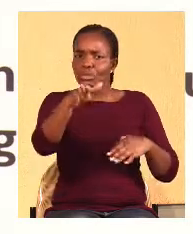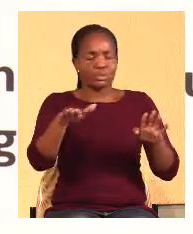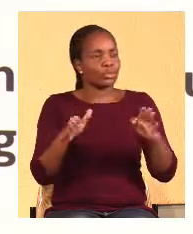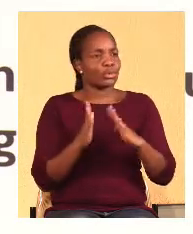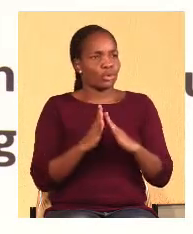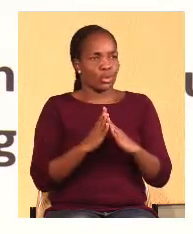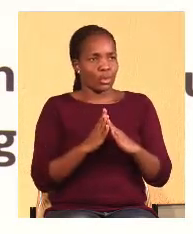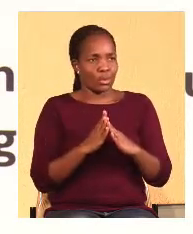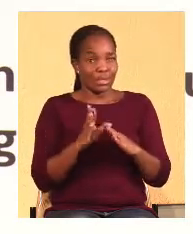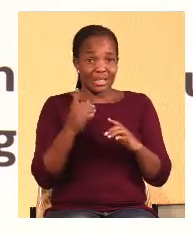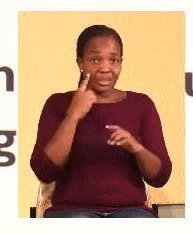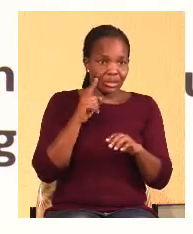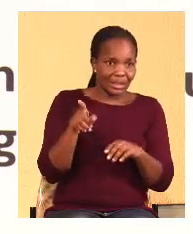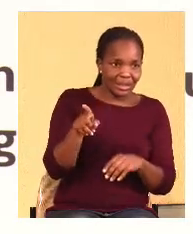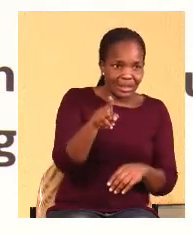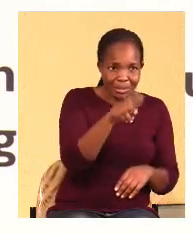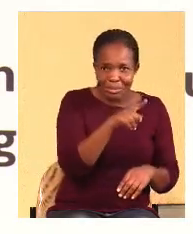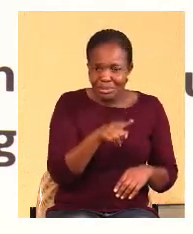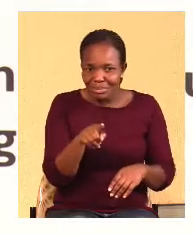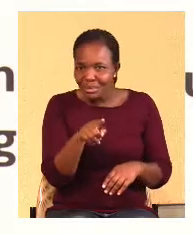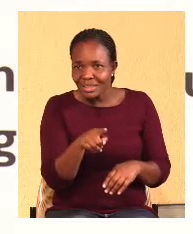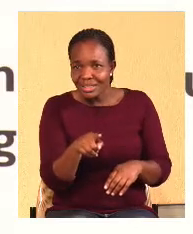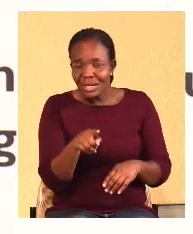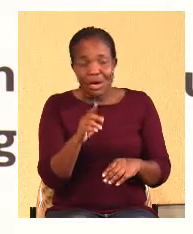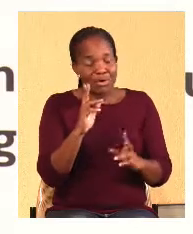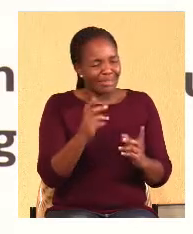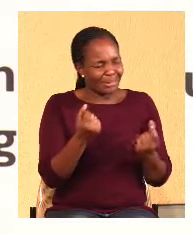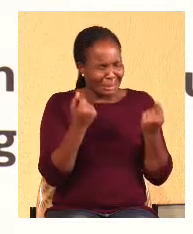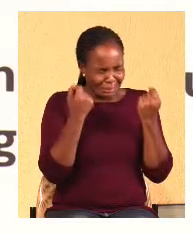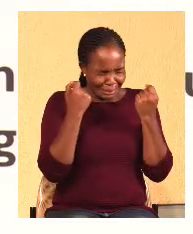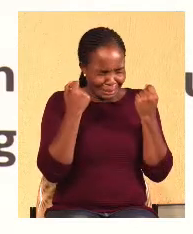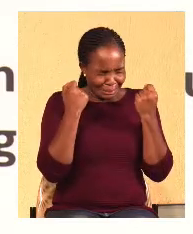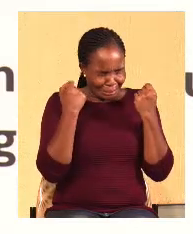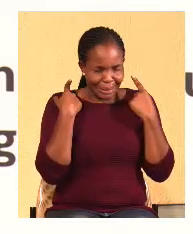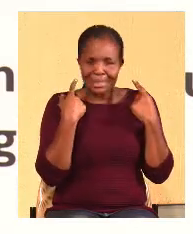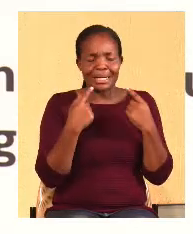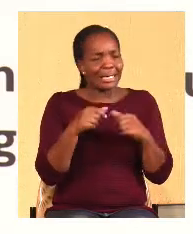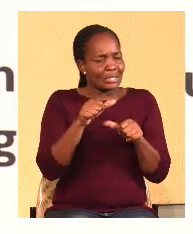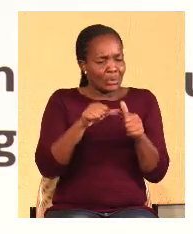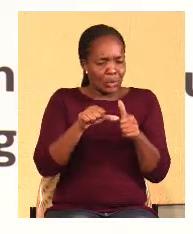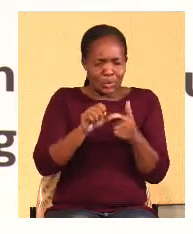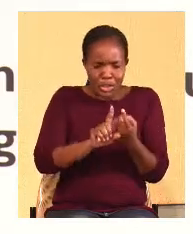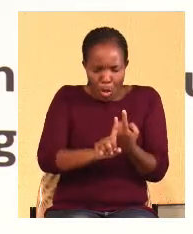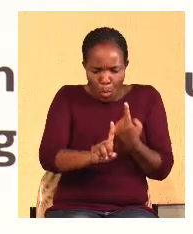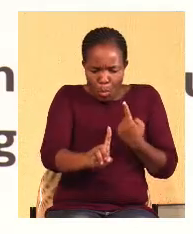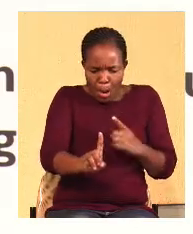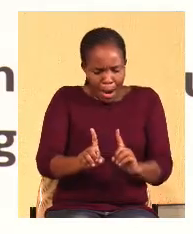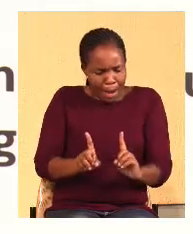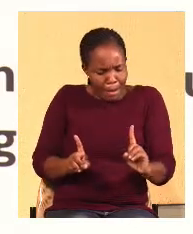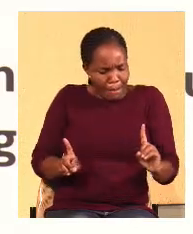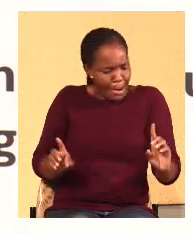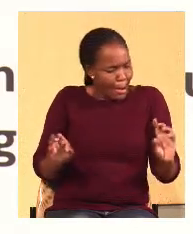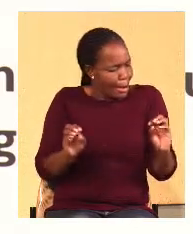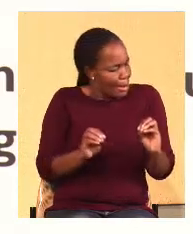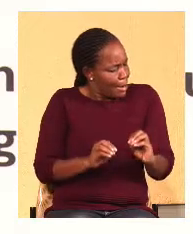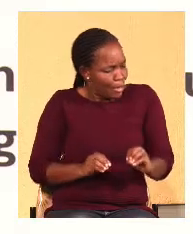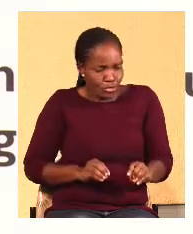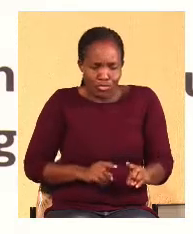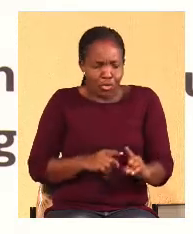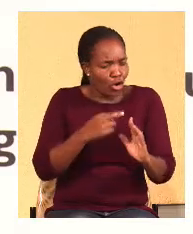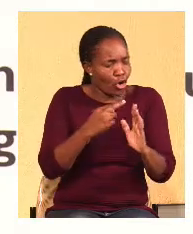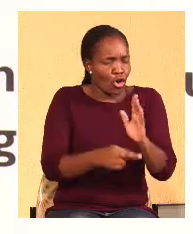that the situation is no longer in compliance with social distancing, in compliance with hygiene, and all the